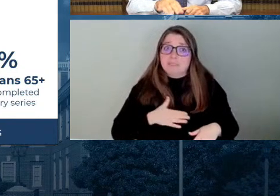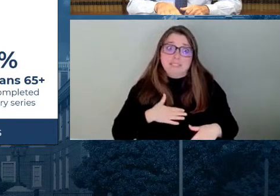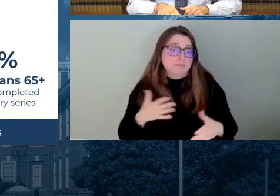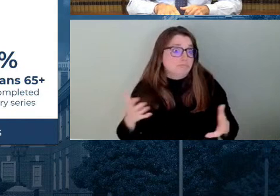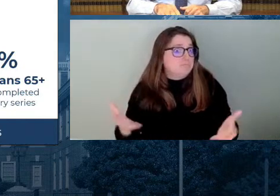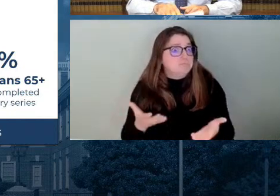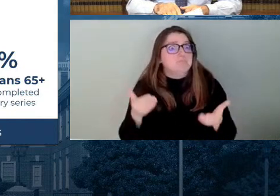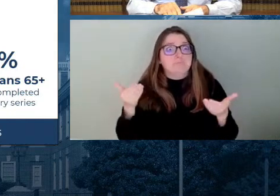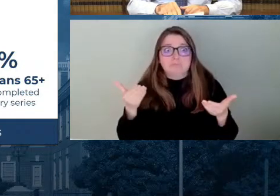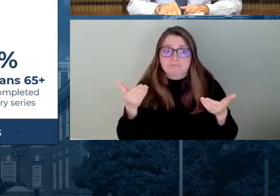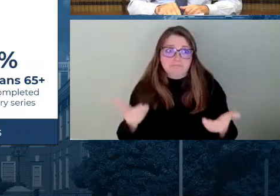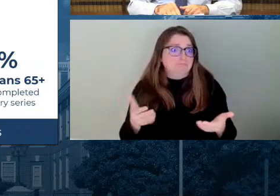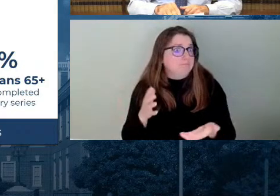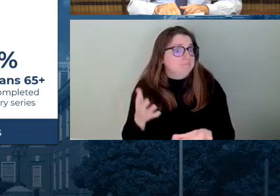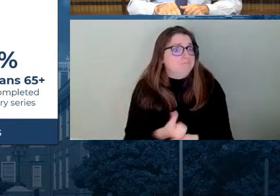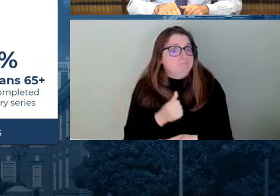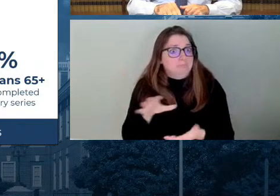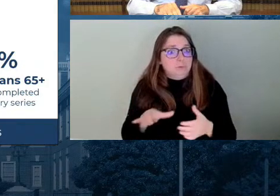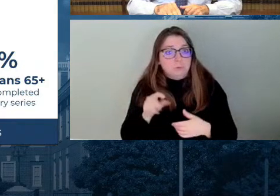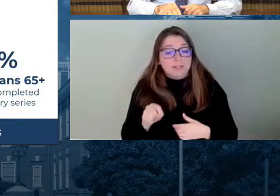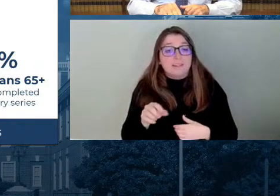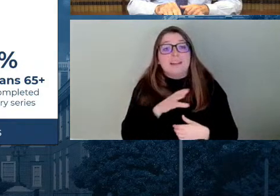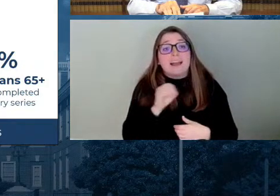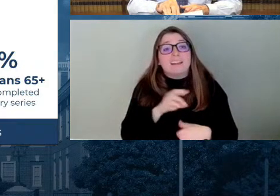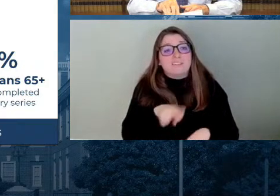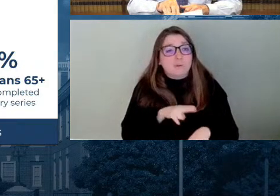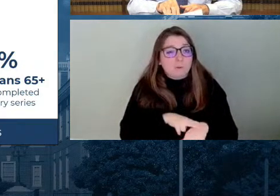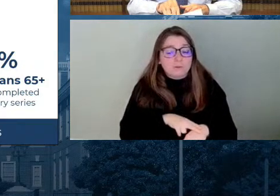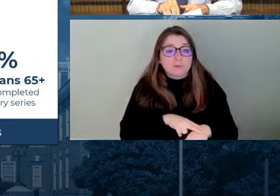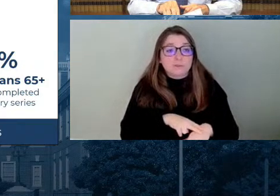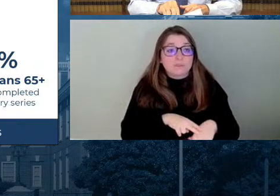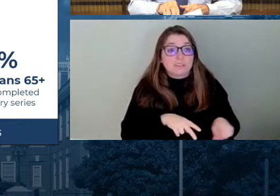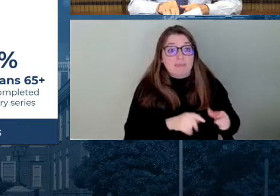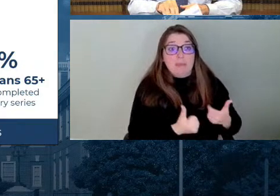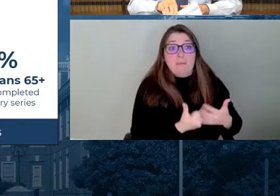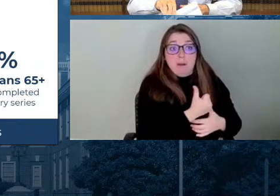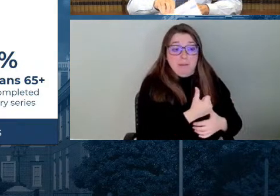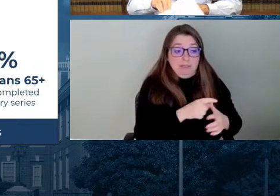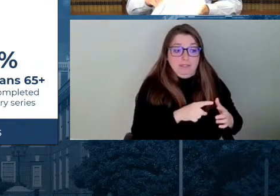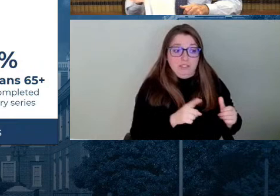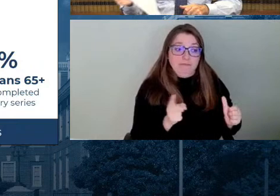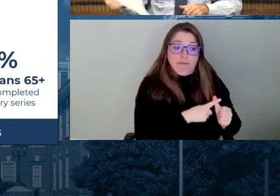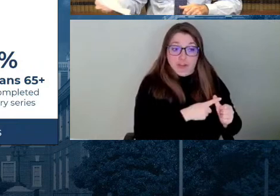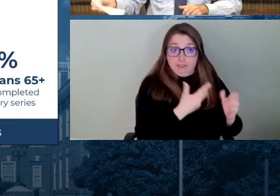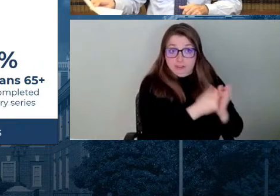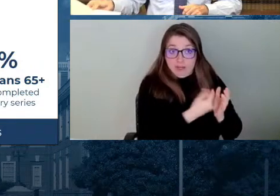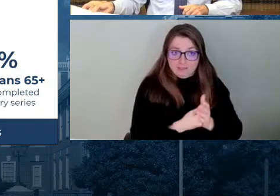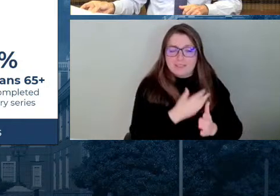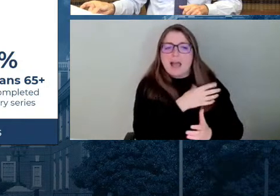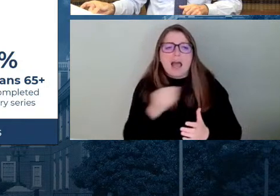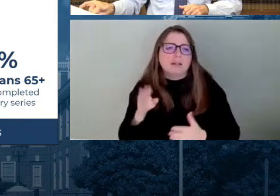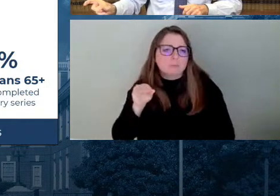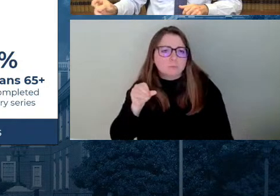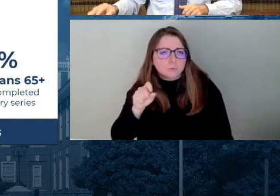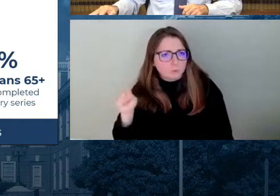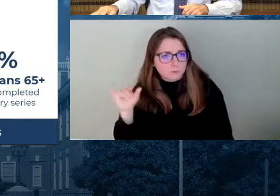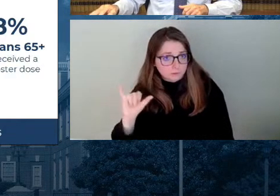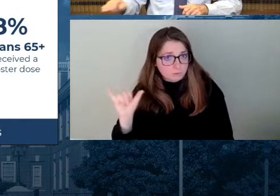and of course be boosted as well. Secretary McGarrick will talk a little bit about that